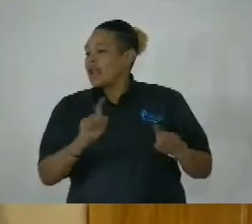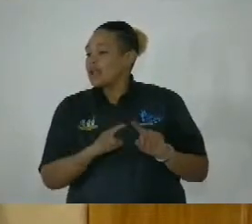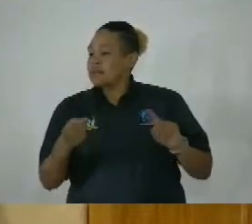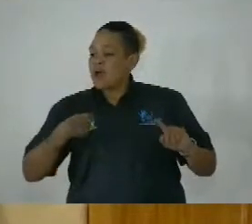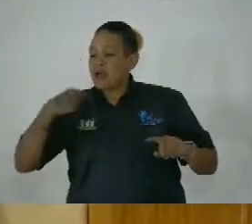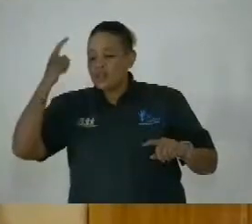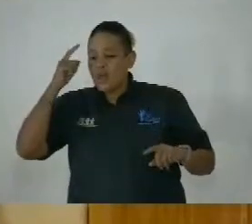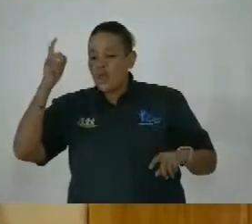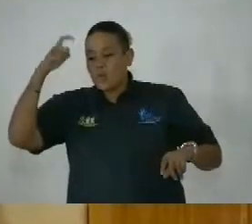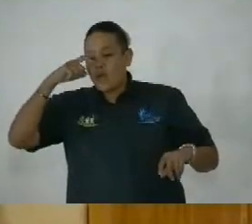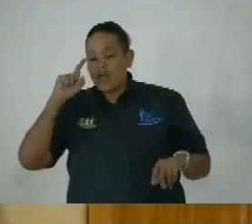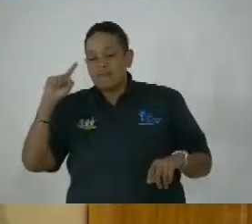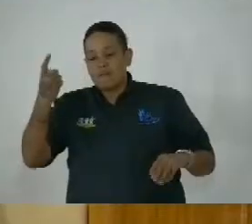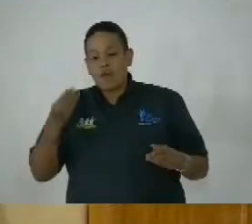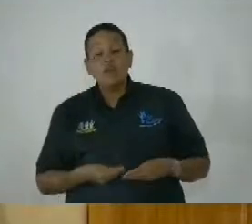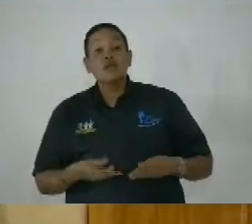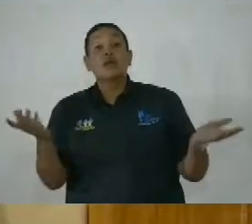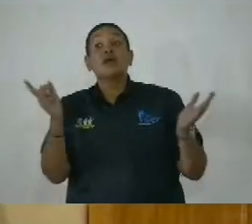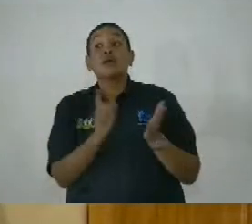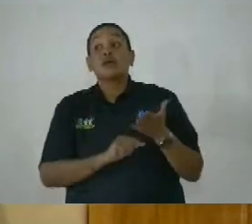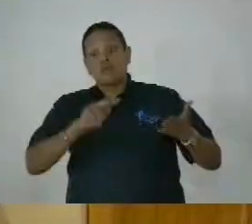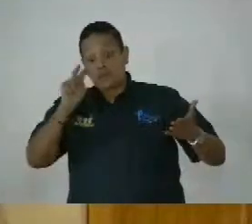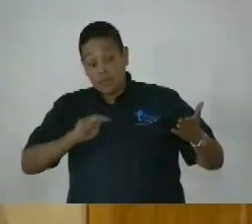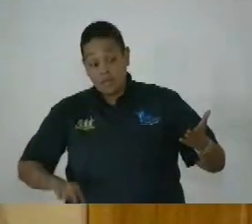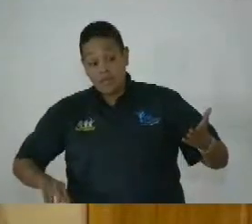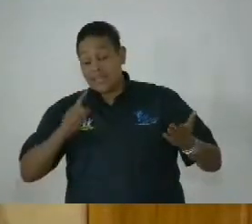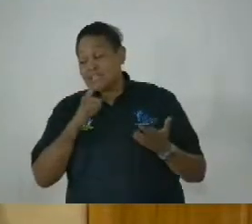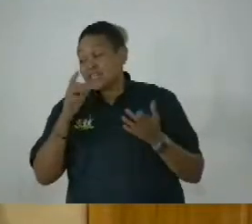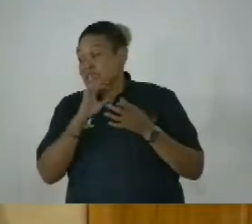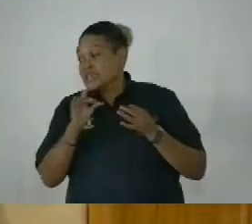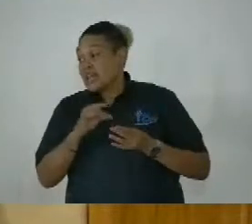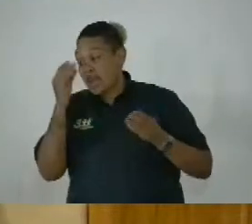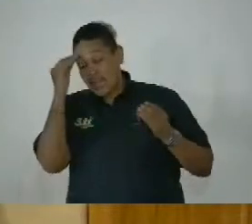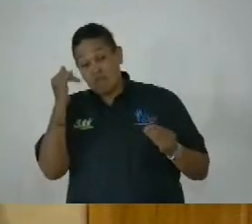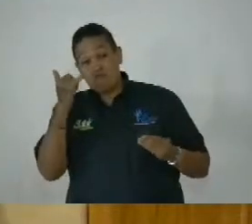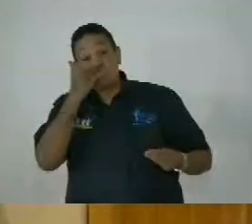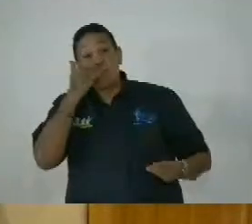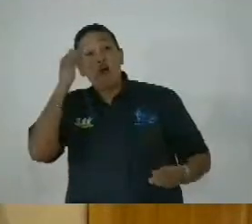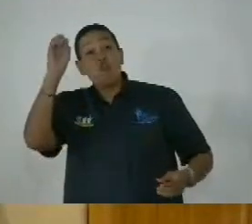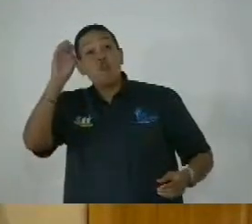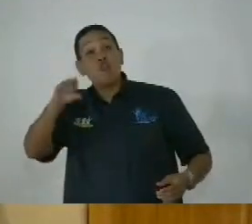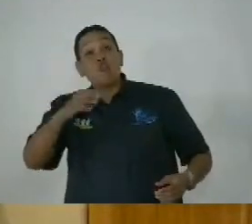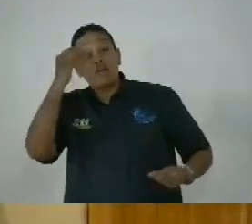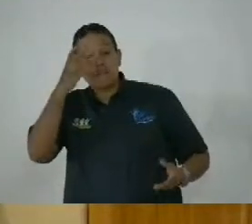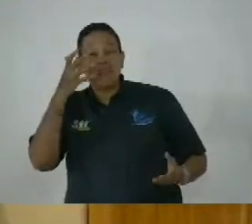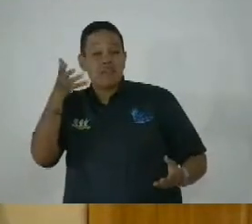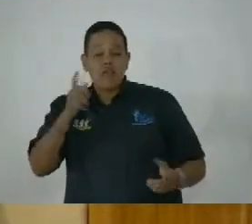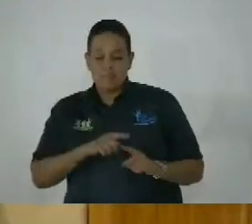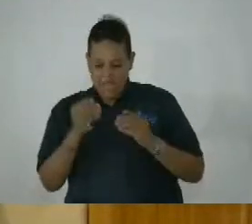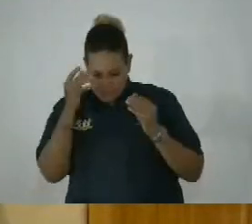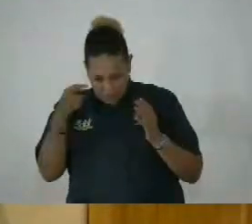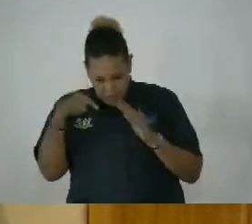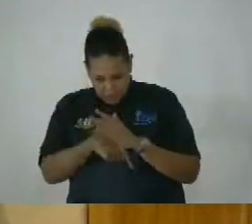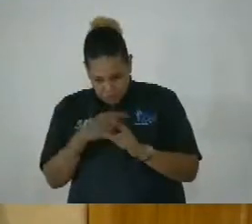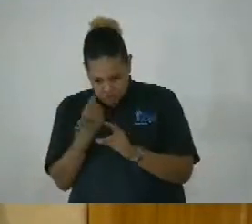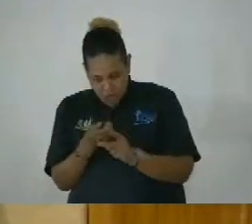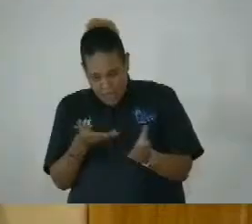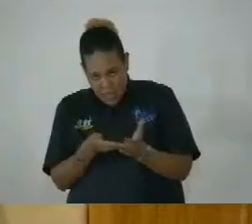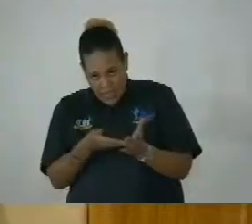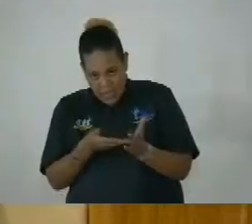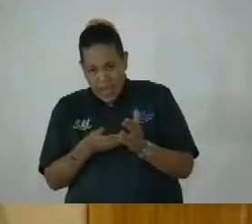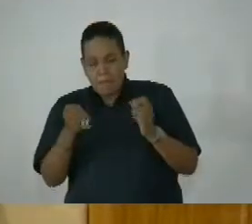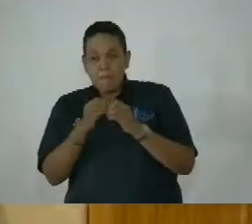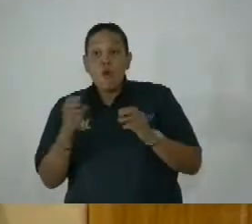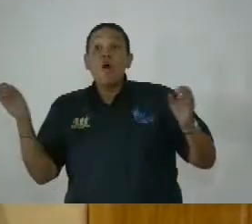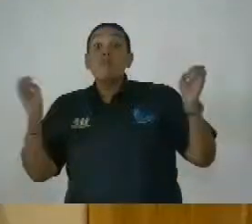wise to publish this because the continuing dialogue and misinformation by many is out there. And there's much more that could go in